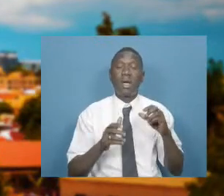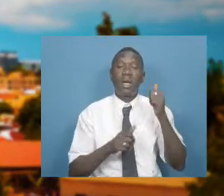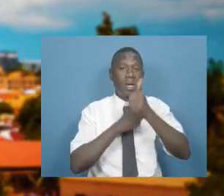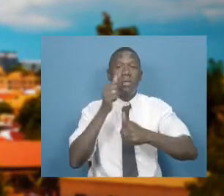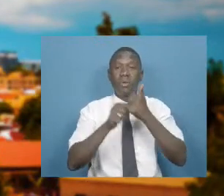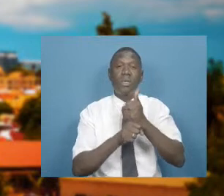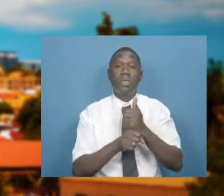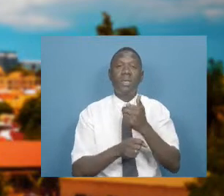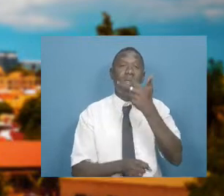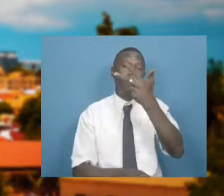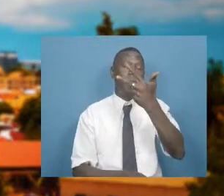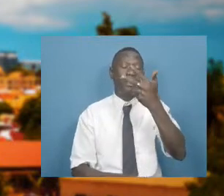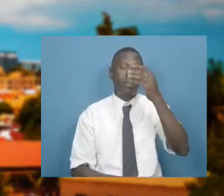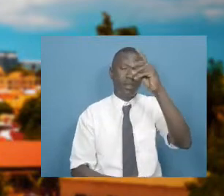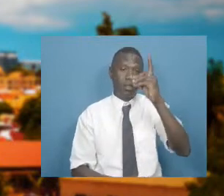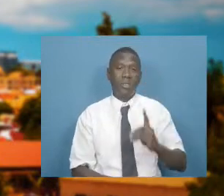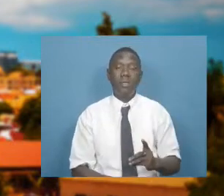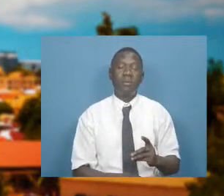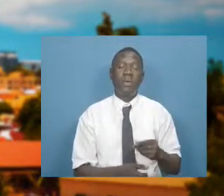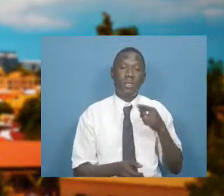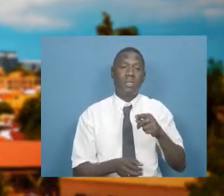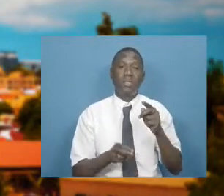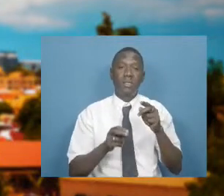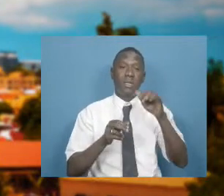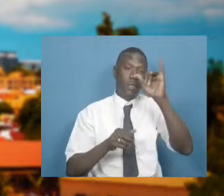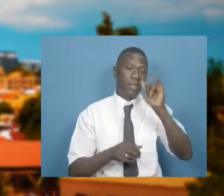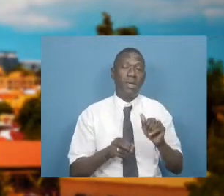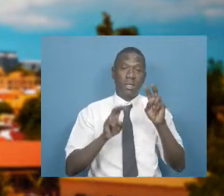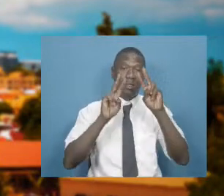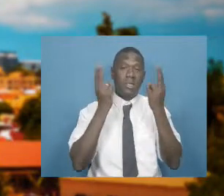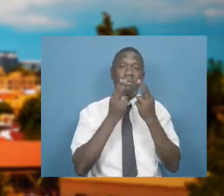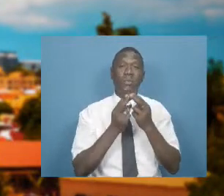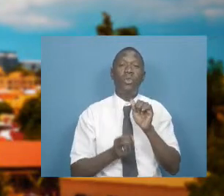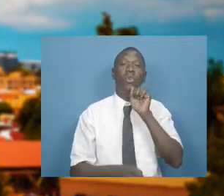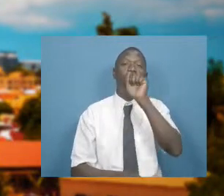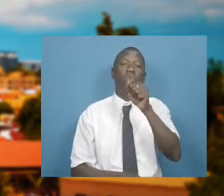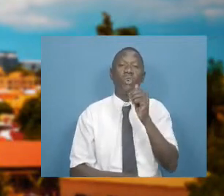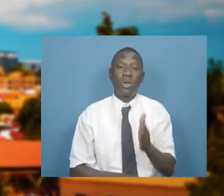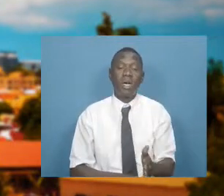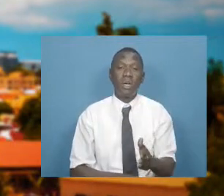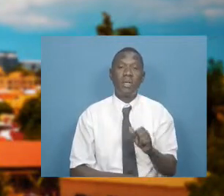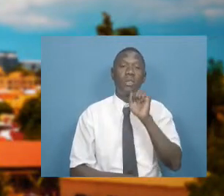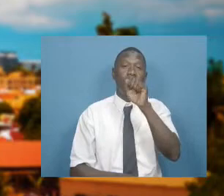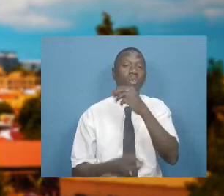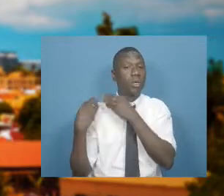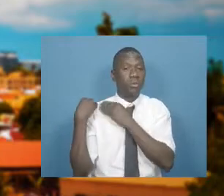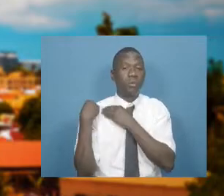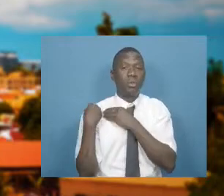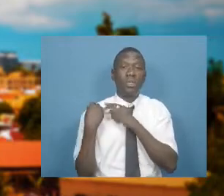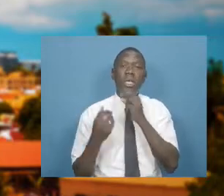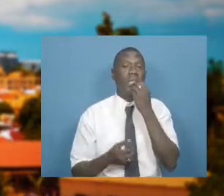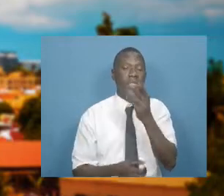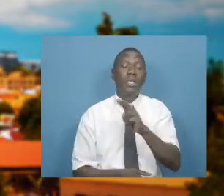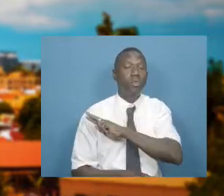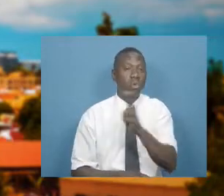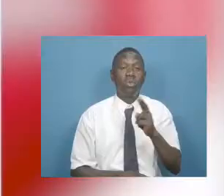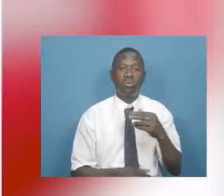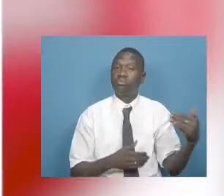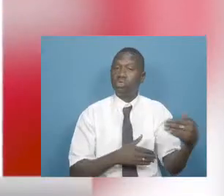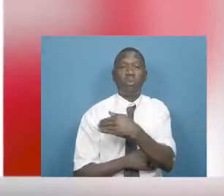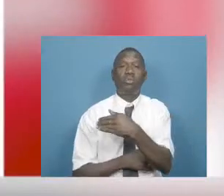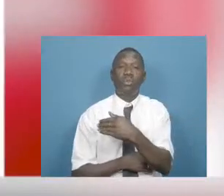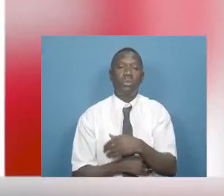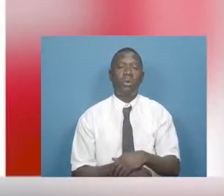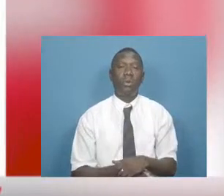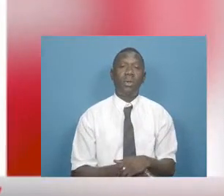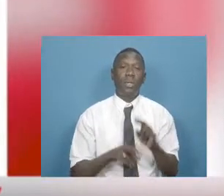and the ways to curb it. This year's theme is Your Right, Your Role, Say No to Corruption. Momodou Mboj has more.